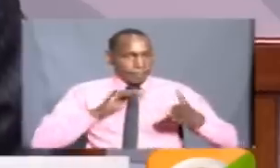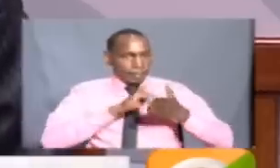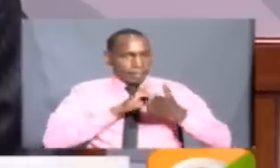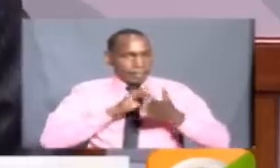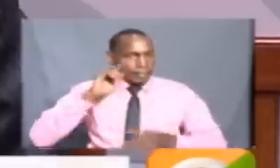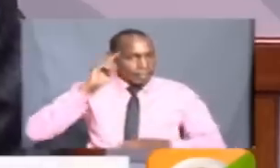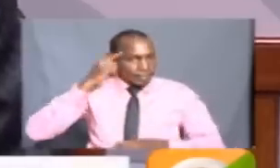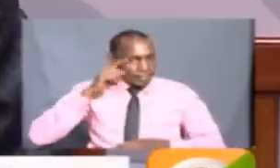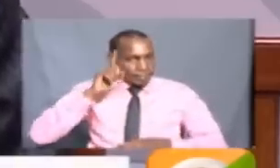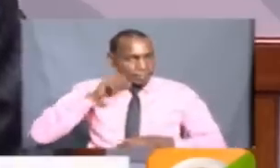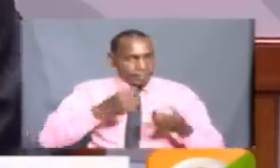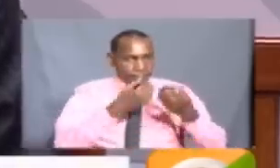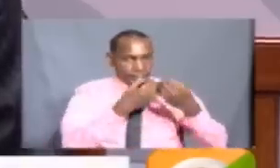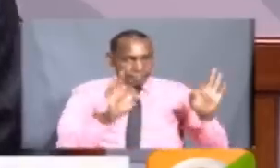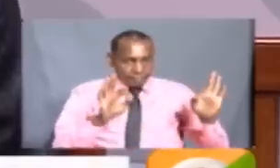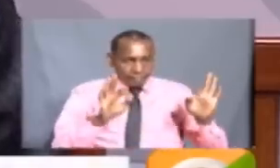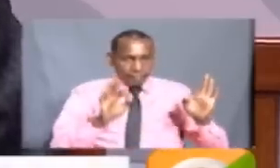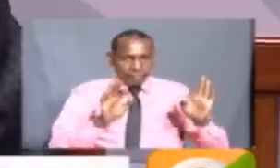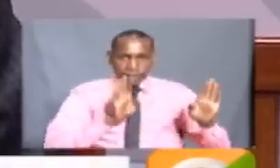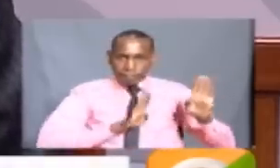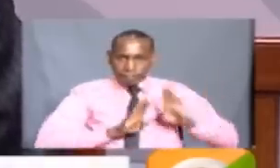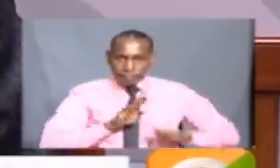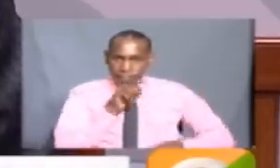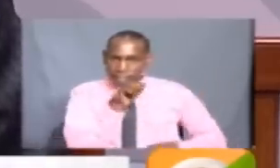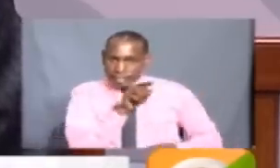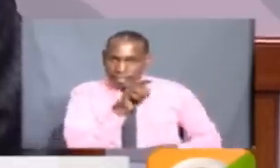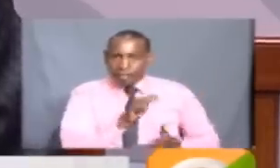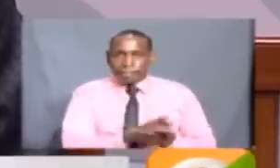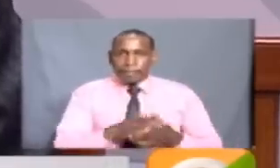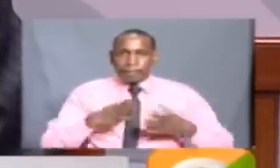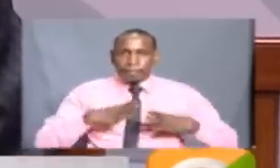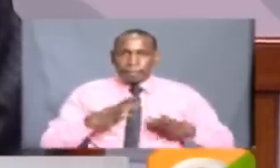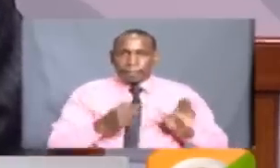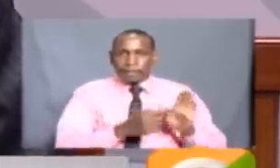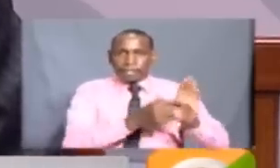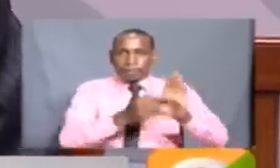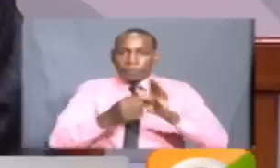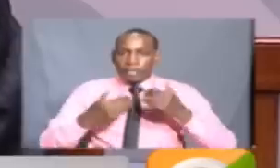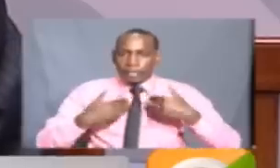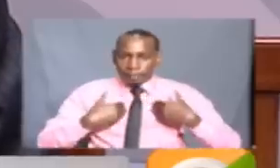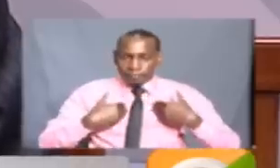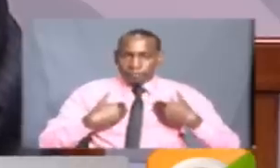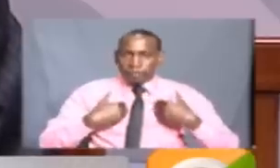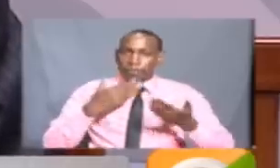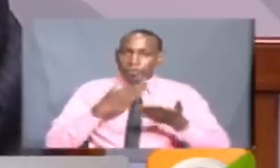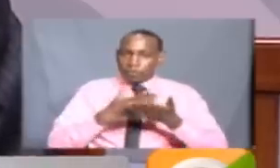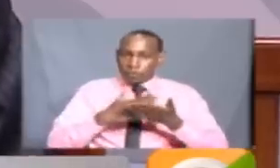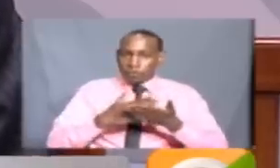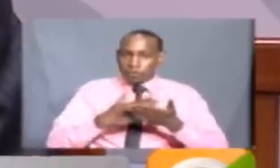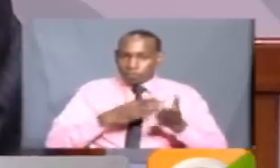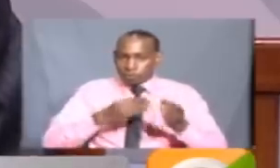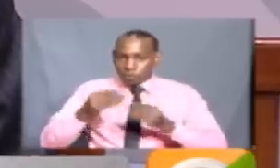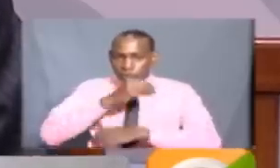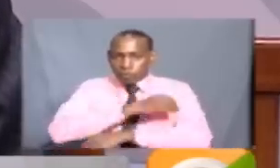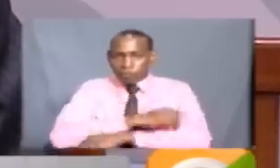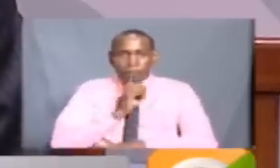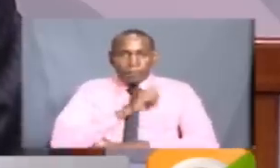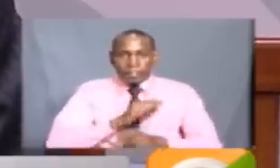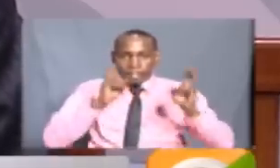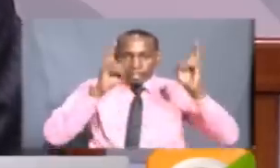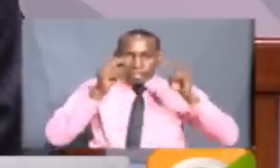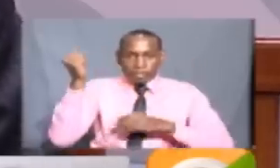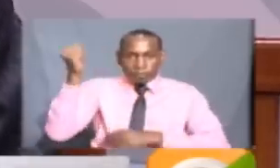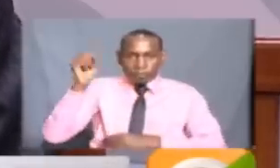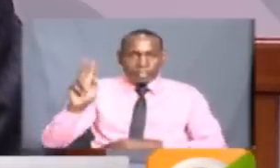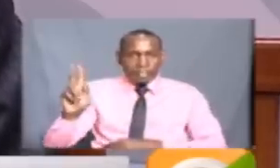to be free of this vice, those who have exposure and gone to school, when it comes to matters politics